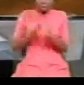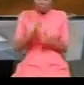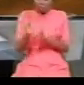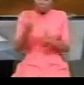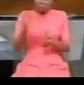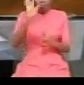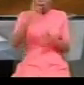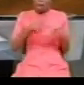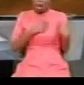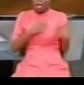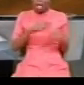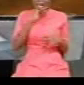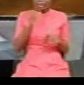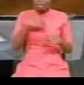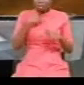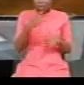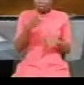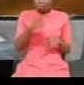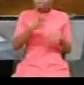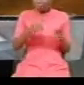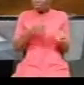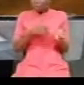your heart and is prompting you,